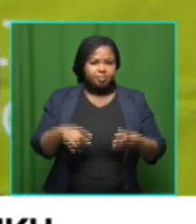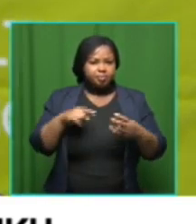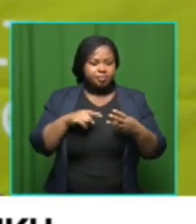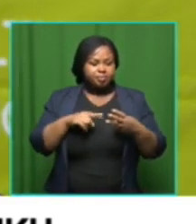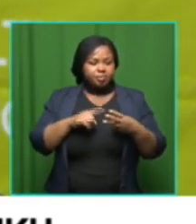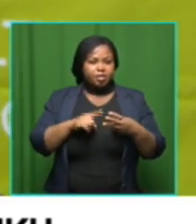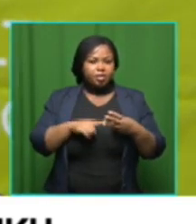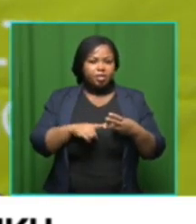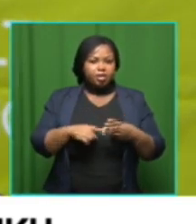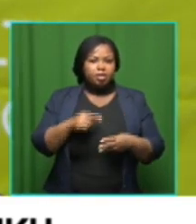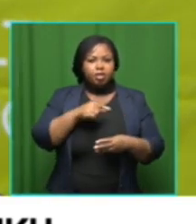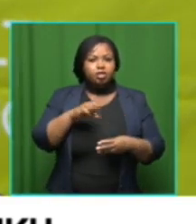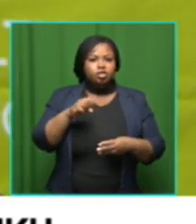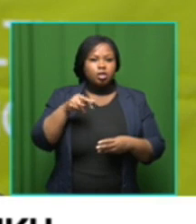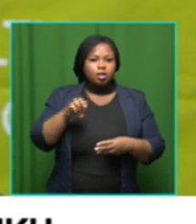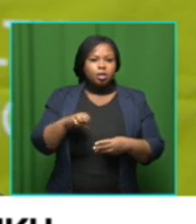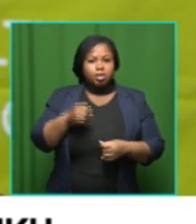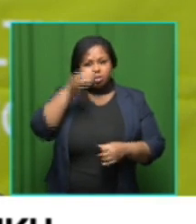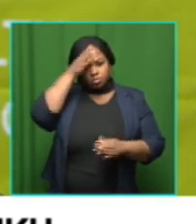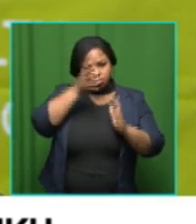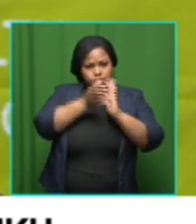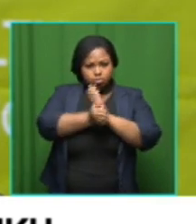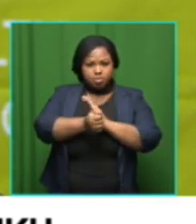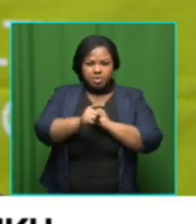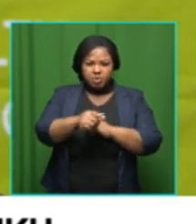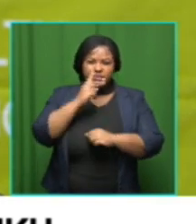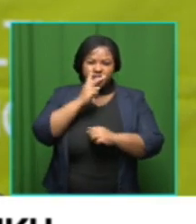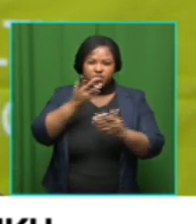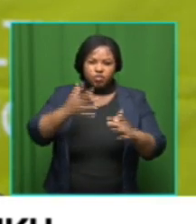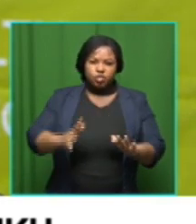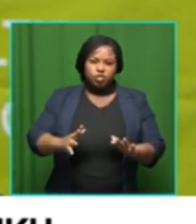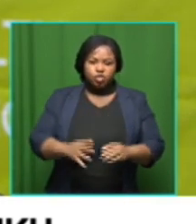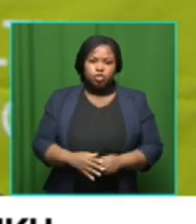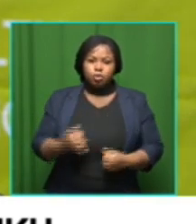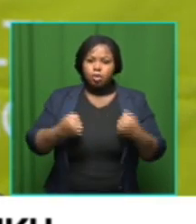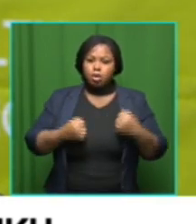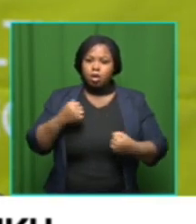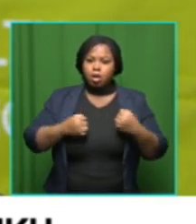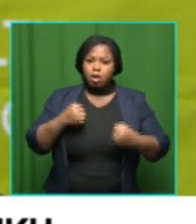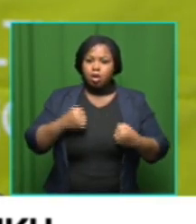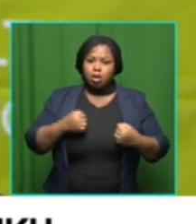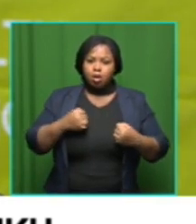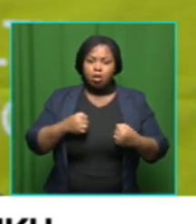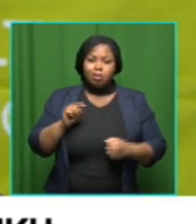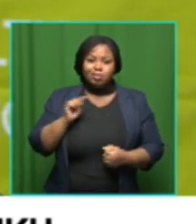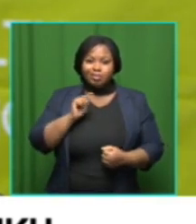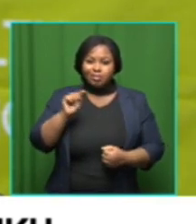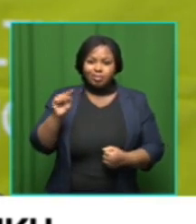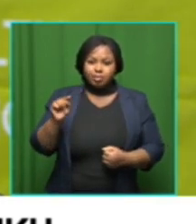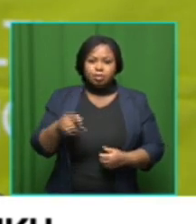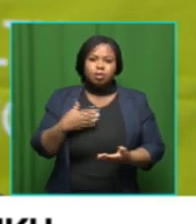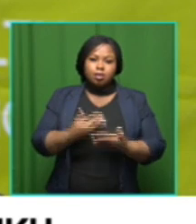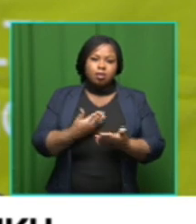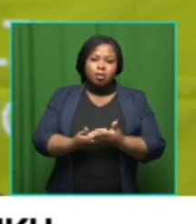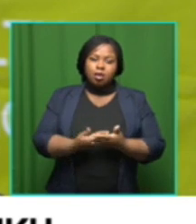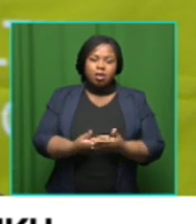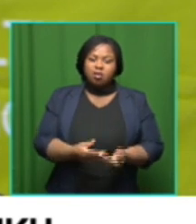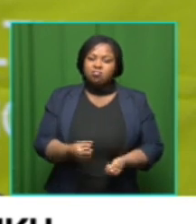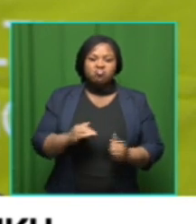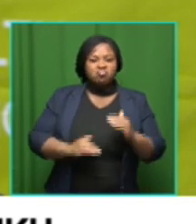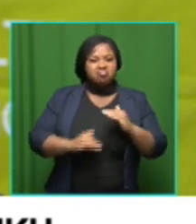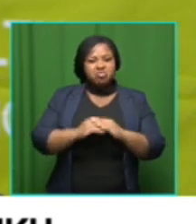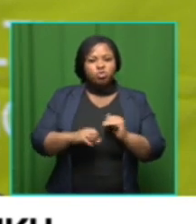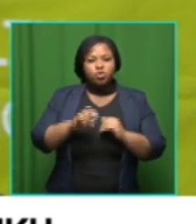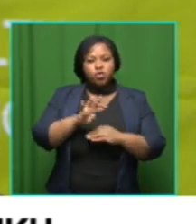expert itself that the Minister has mentioned, and you've seen in the vehicles, will be able to do the test in 45 minutes.